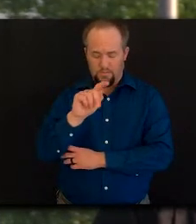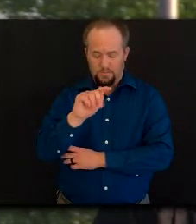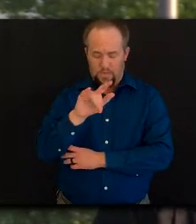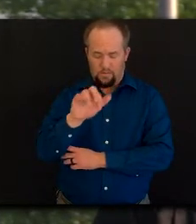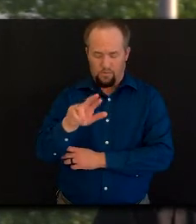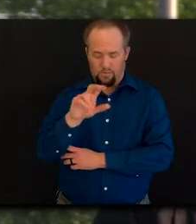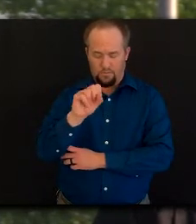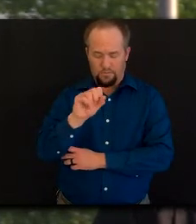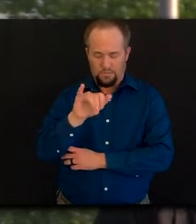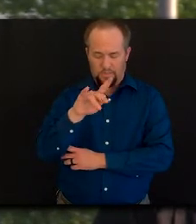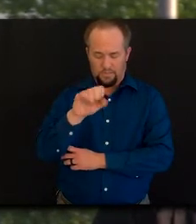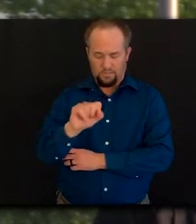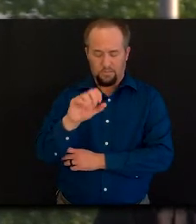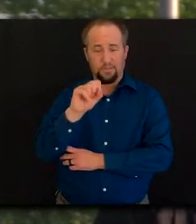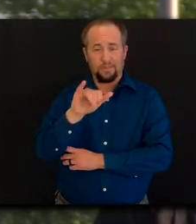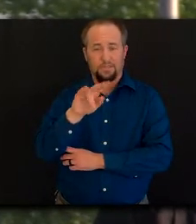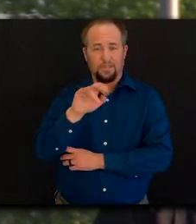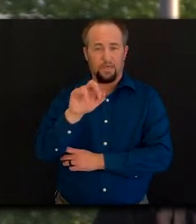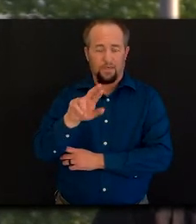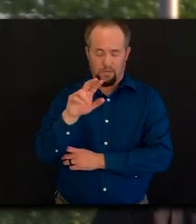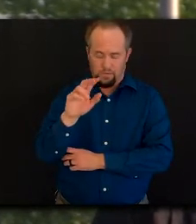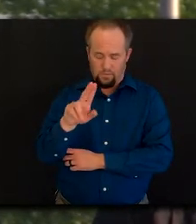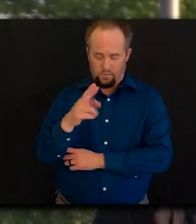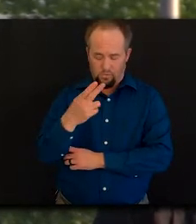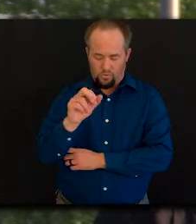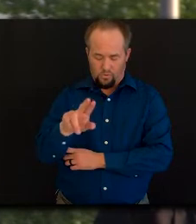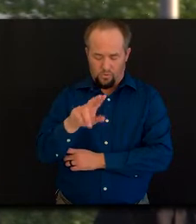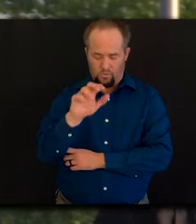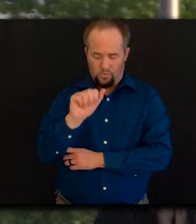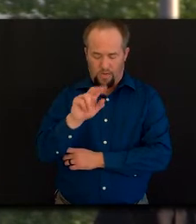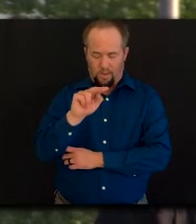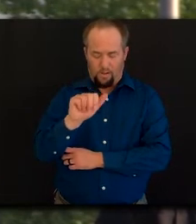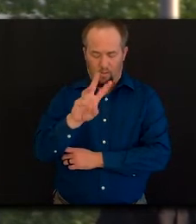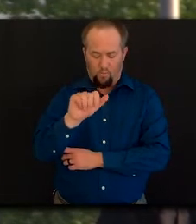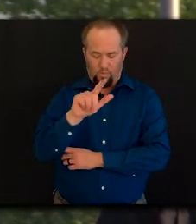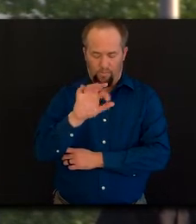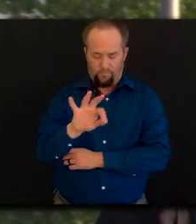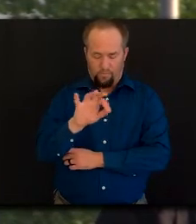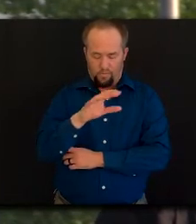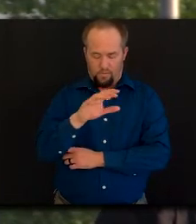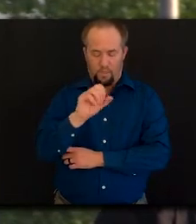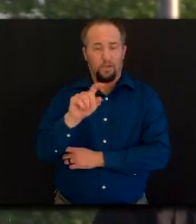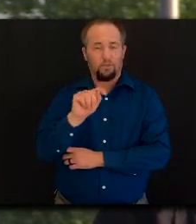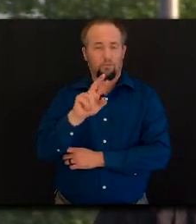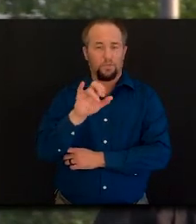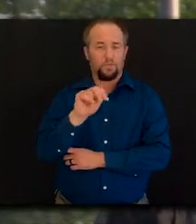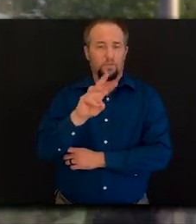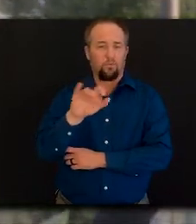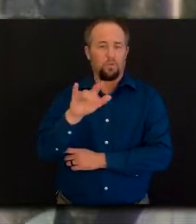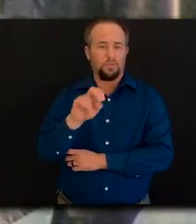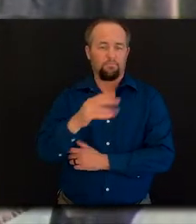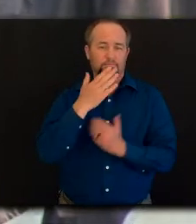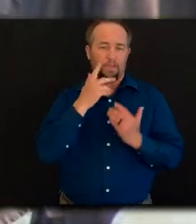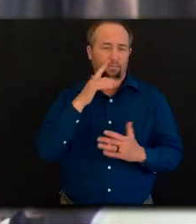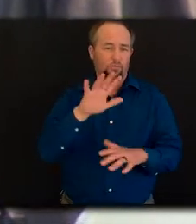Wolf, Allison Zimmerman, and Tristan Wilson. Thank you for a job well done.